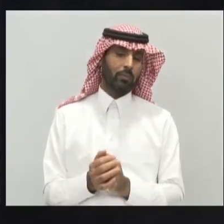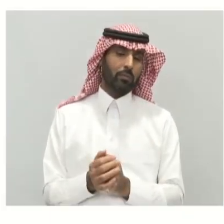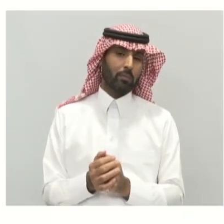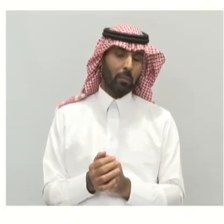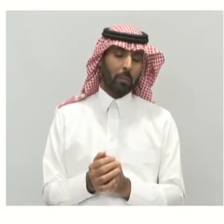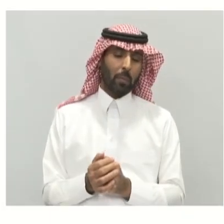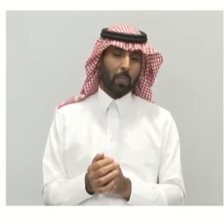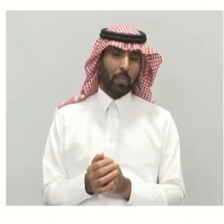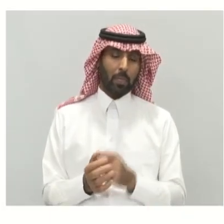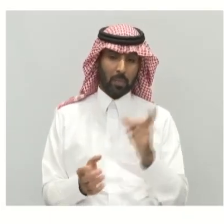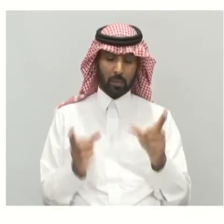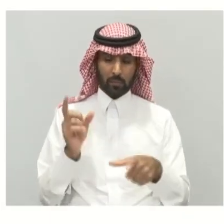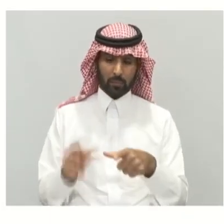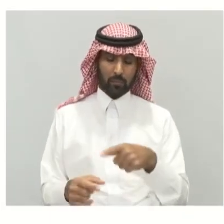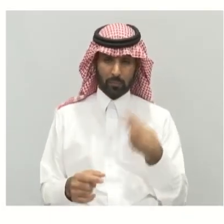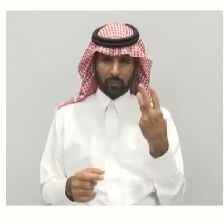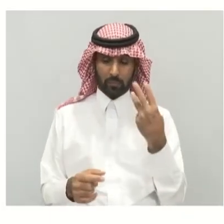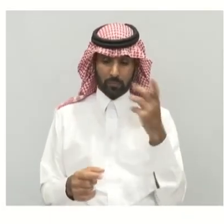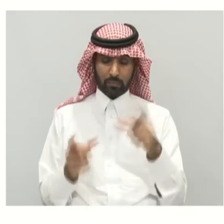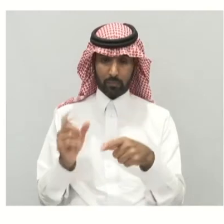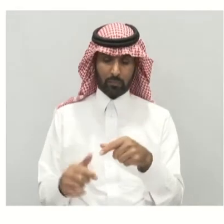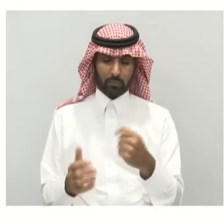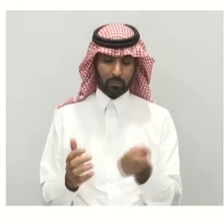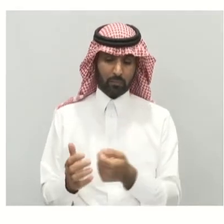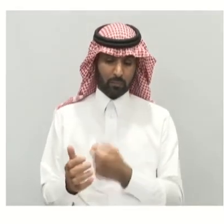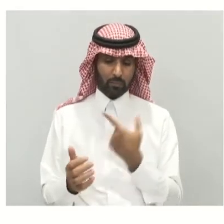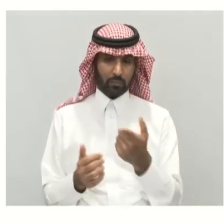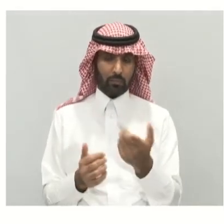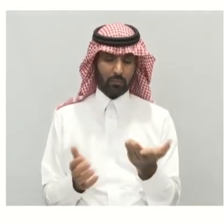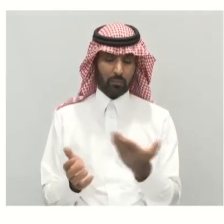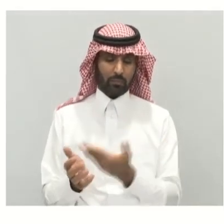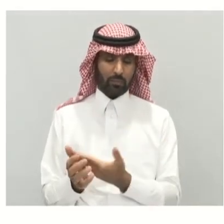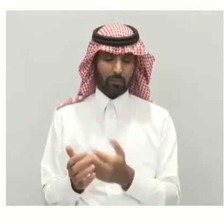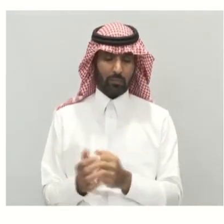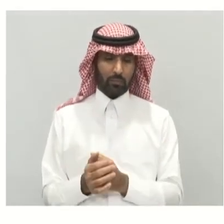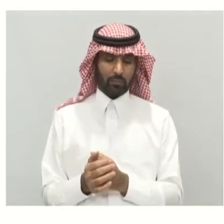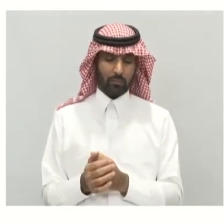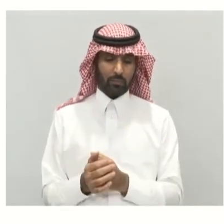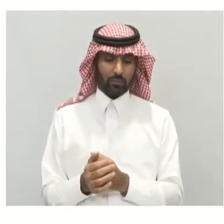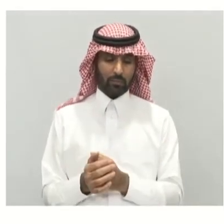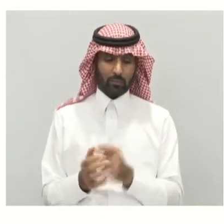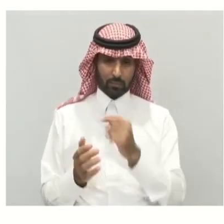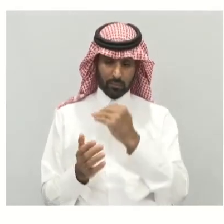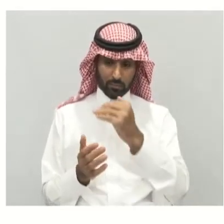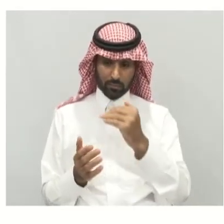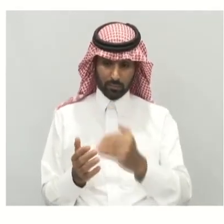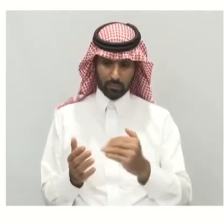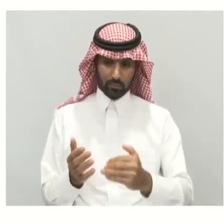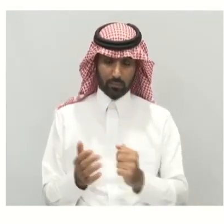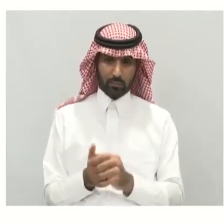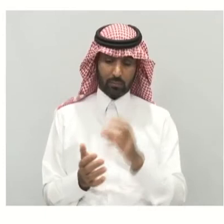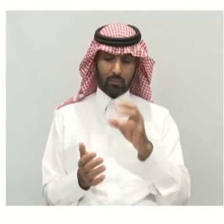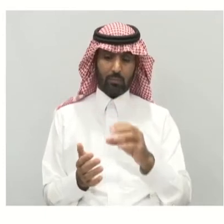these three people. They wrote their comments, okay? And we have this table we have to fill